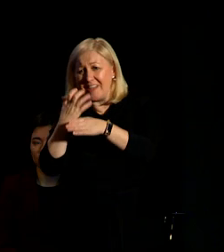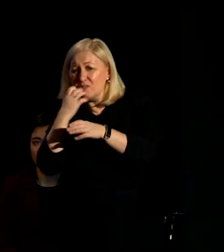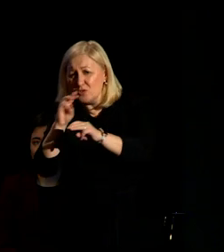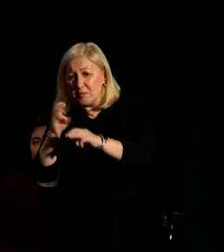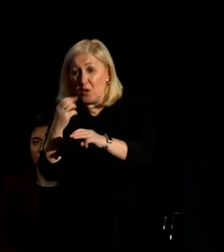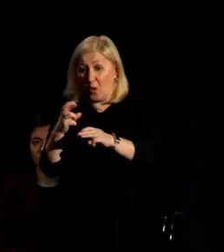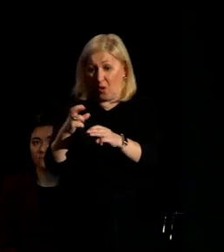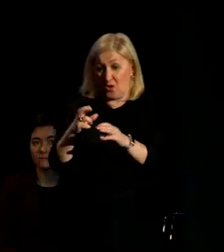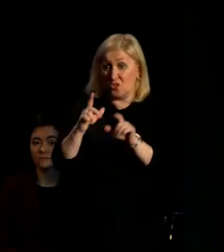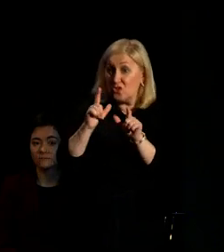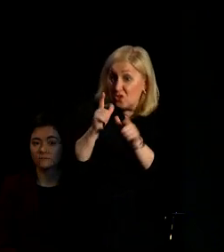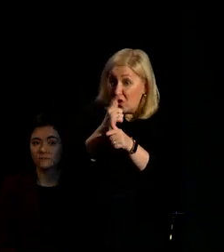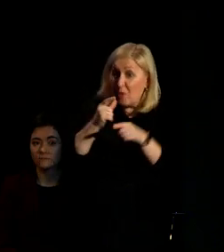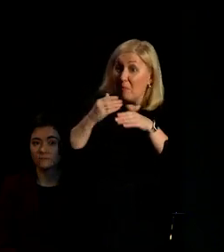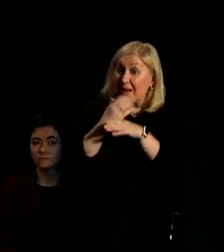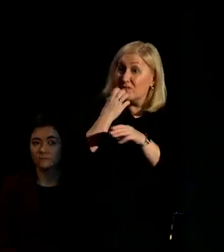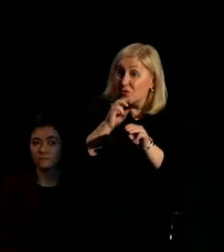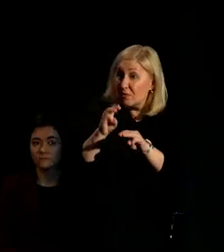Jews or sung by Jews.